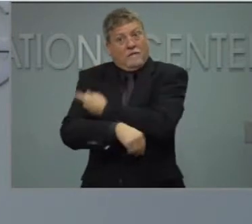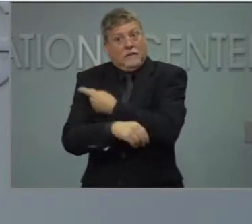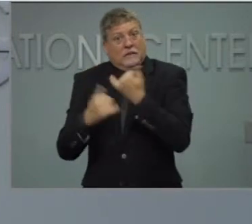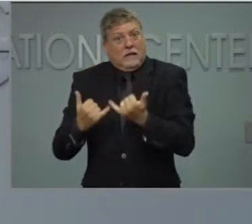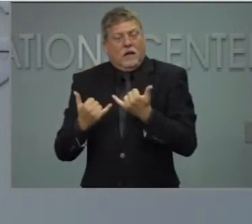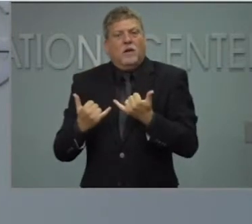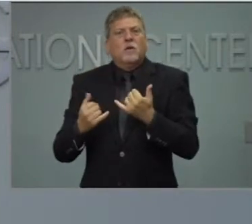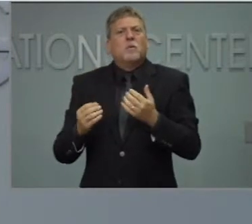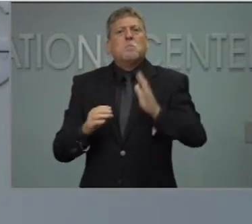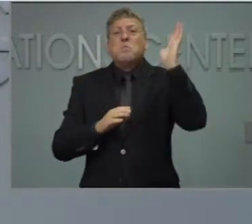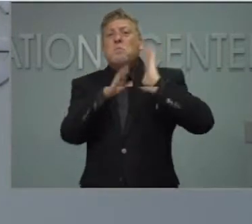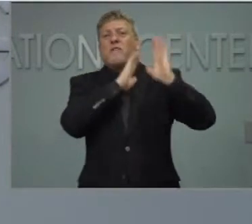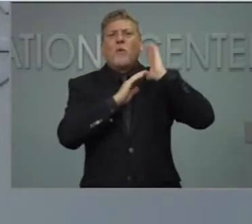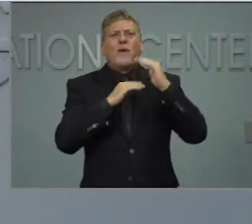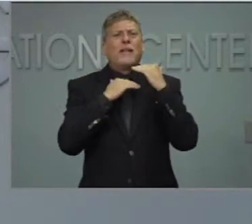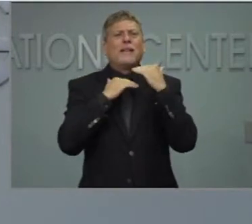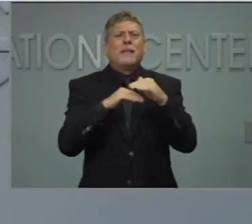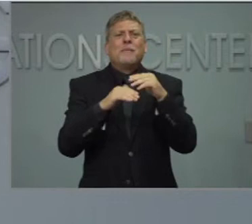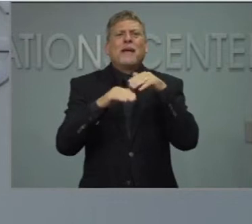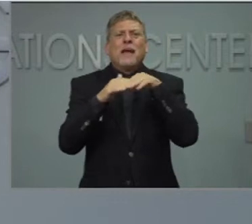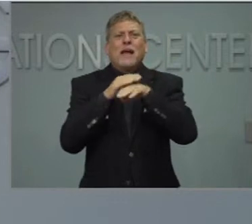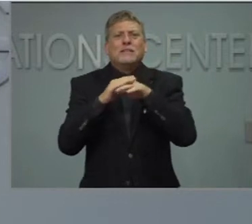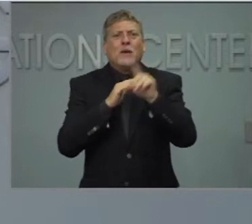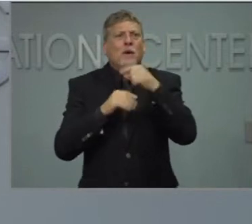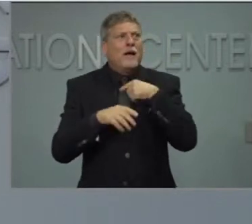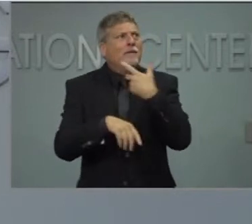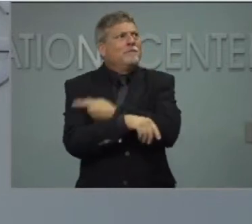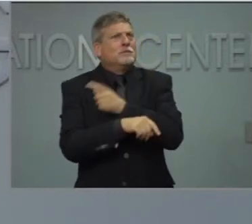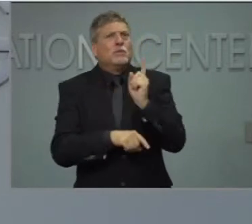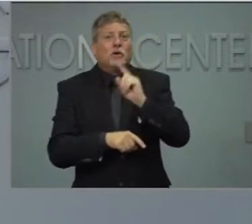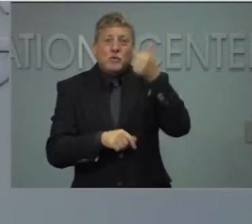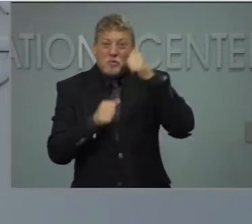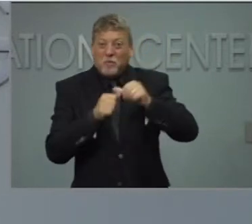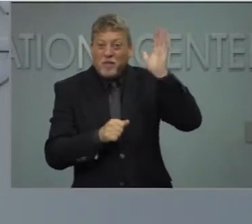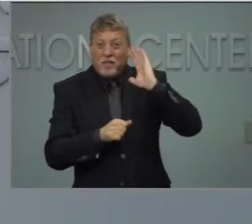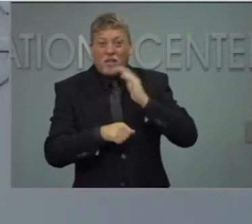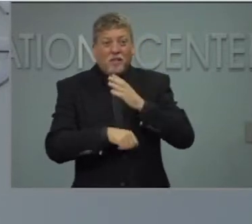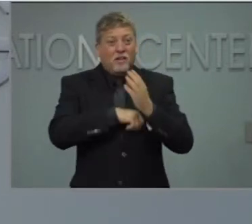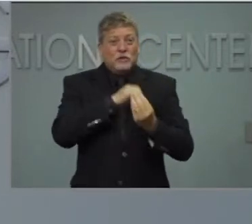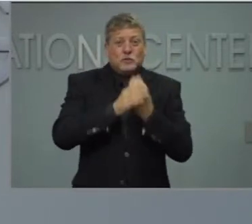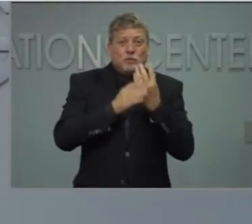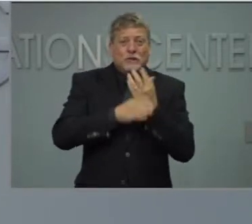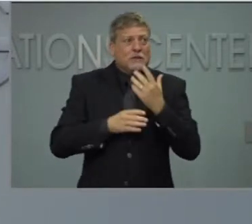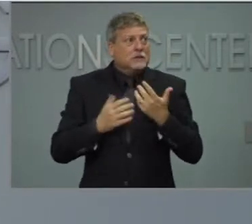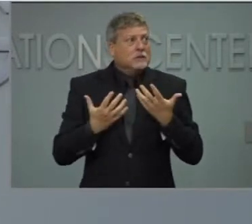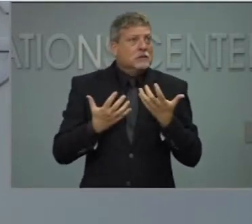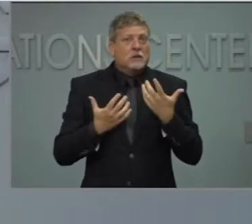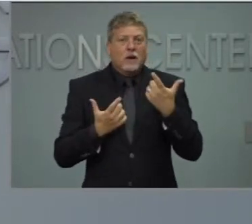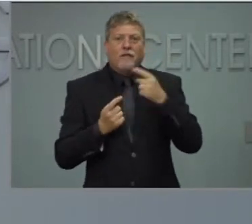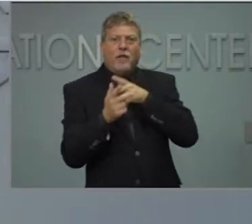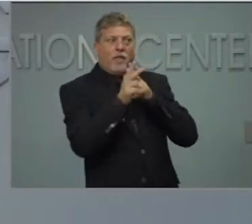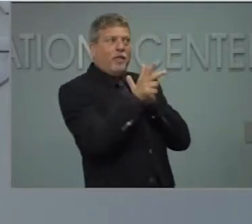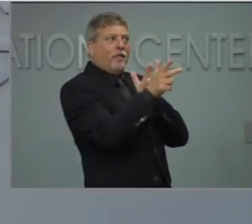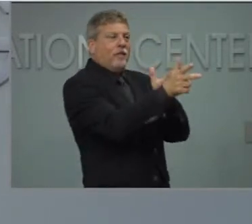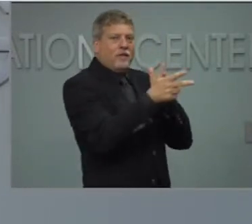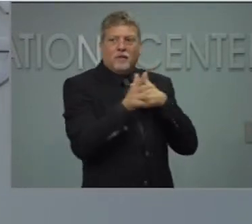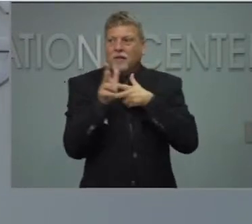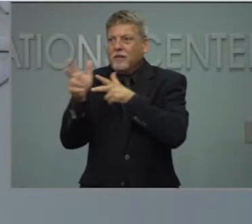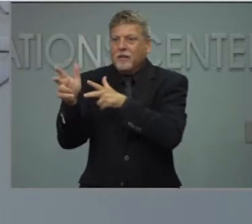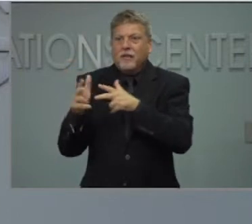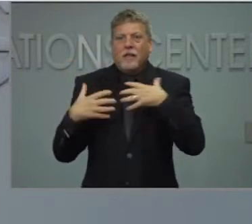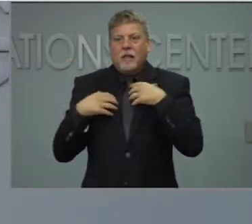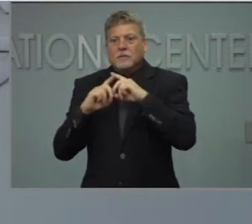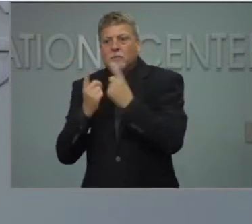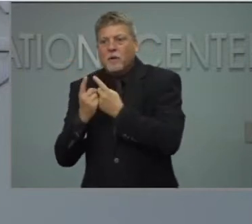more access points. So I think we're going to be really rethinking over the next couple of weeks, as we get more guidance from CDC and FDA, how should we